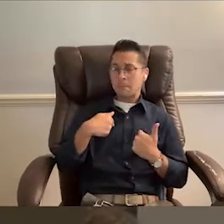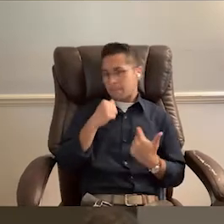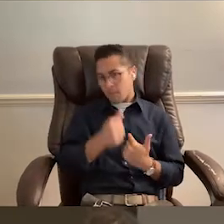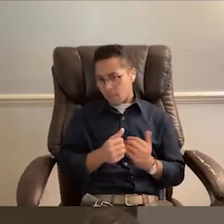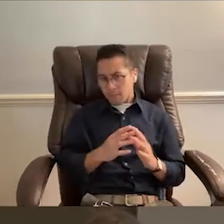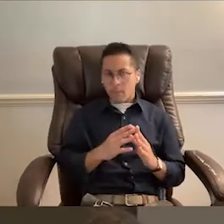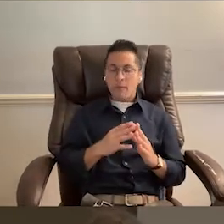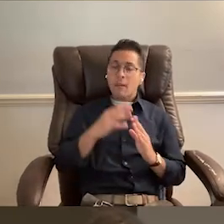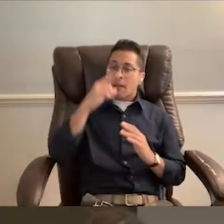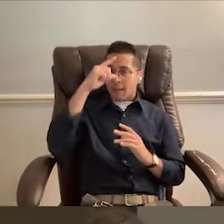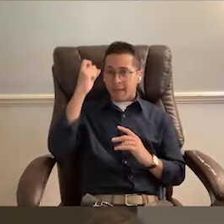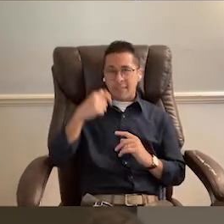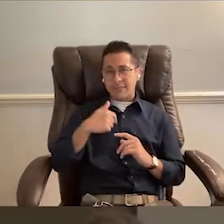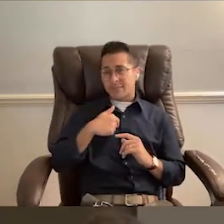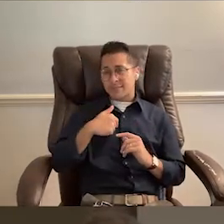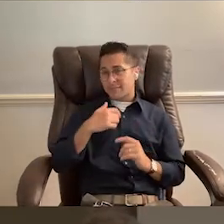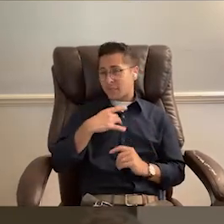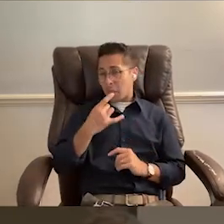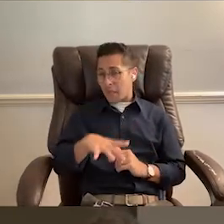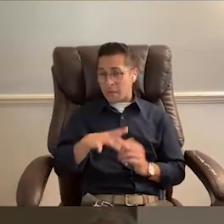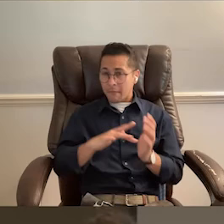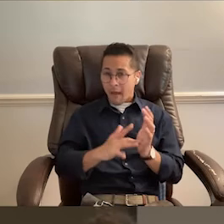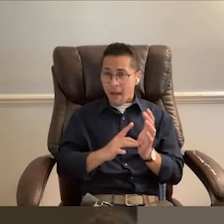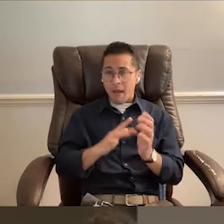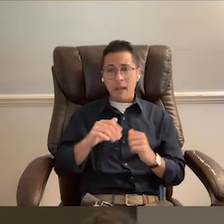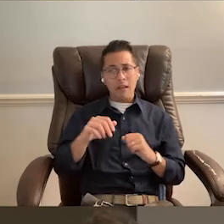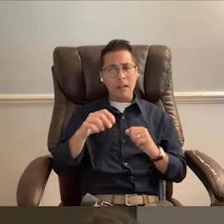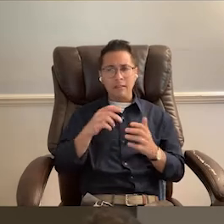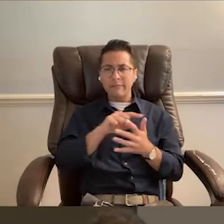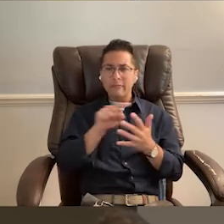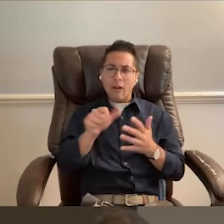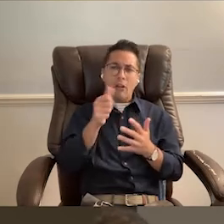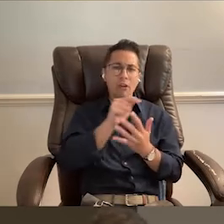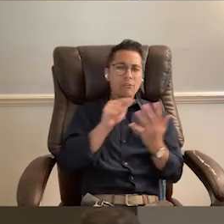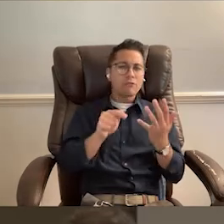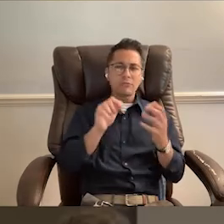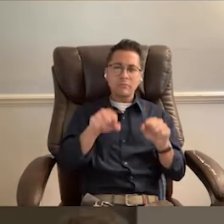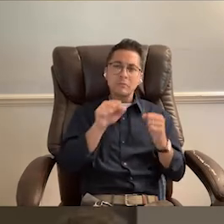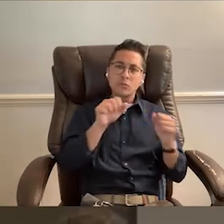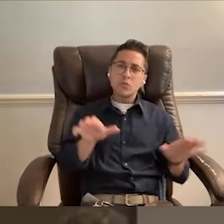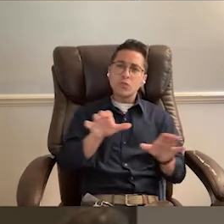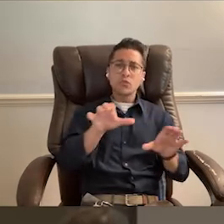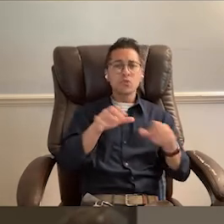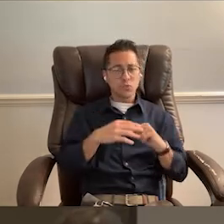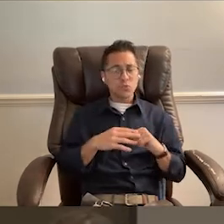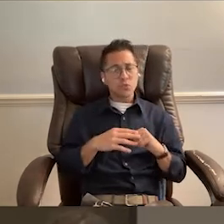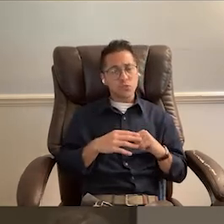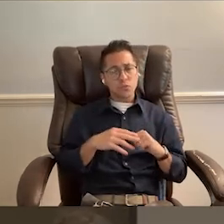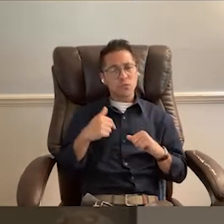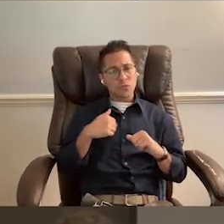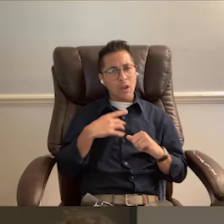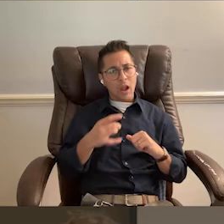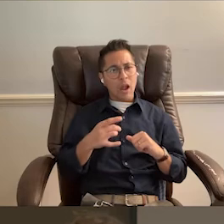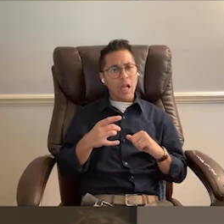just make it easier to deal with. I personally don't, because I don't like medicine. There are different